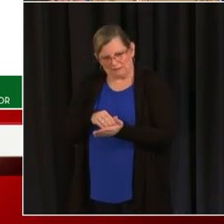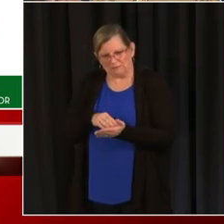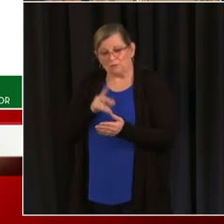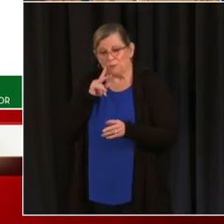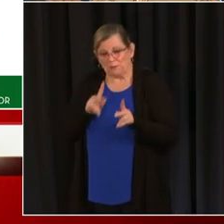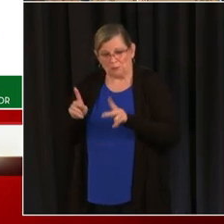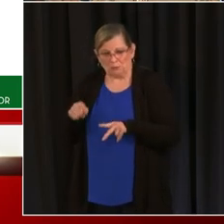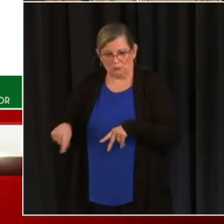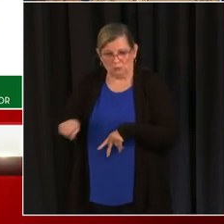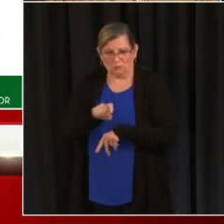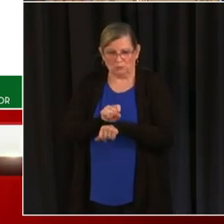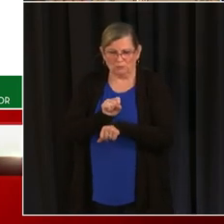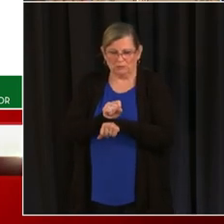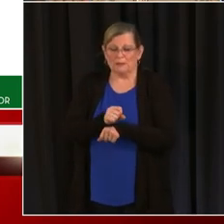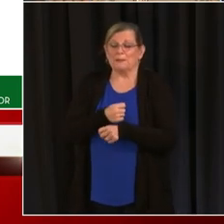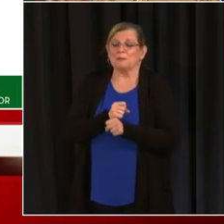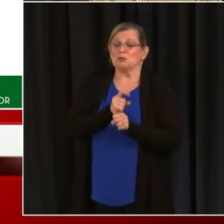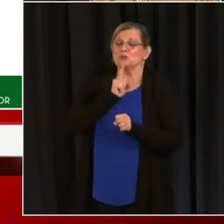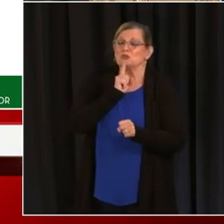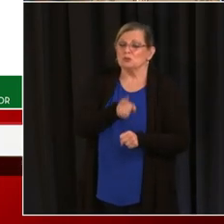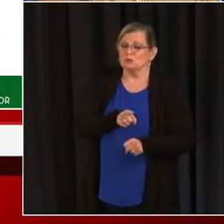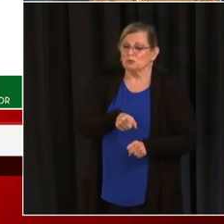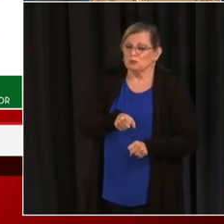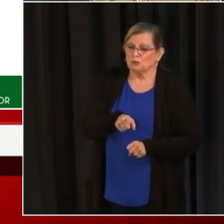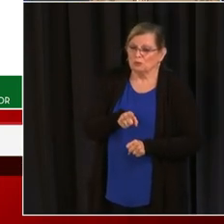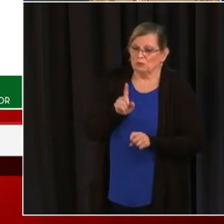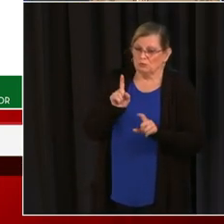employed. So please make sure you go to